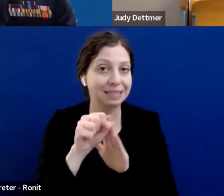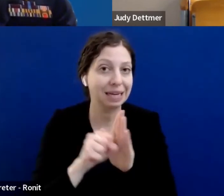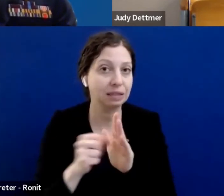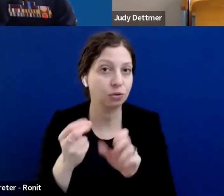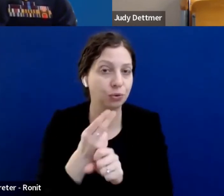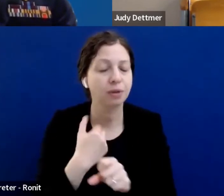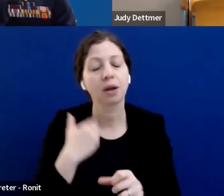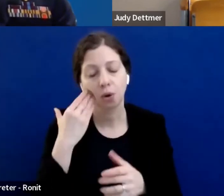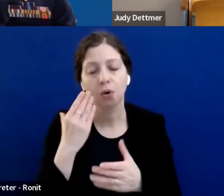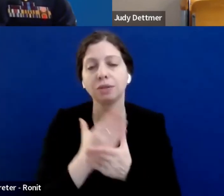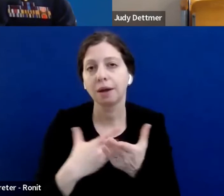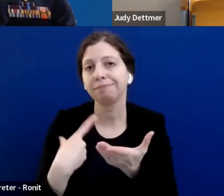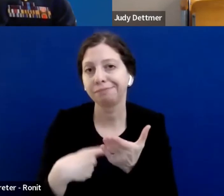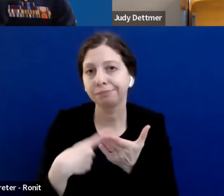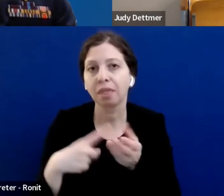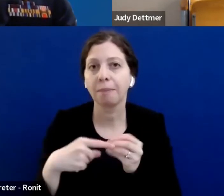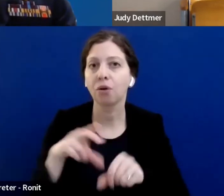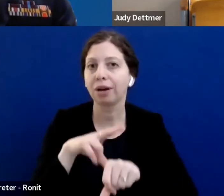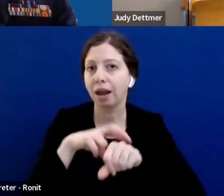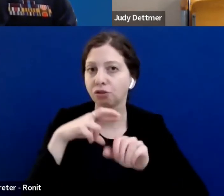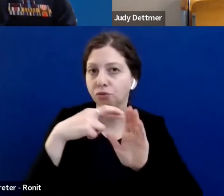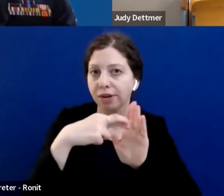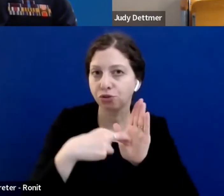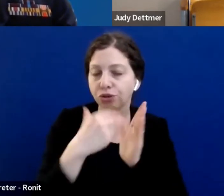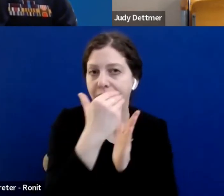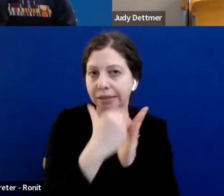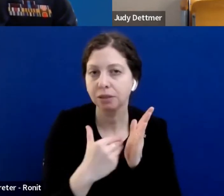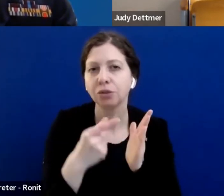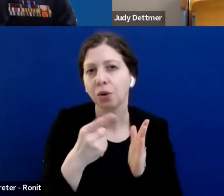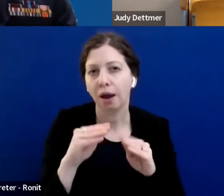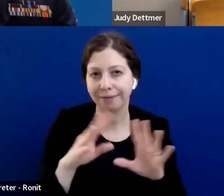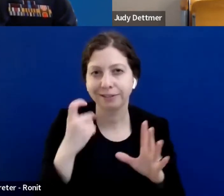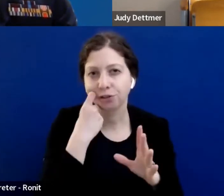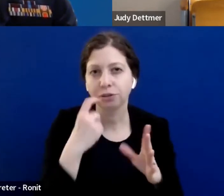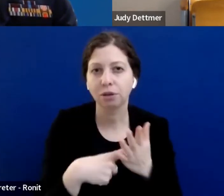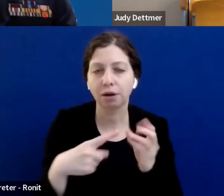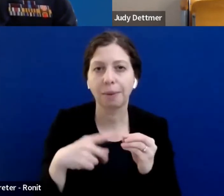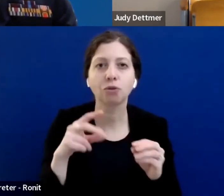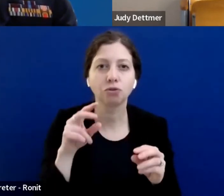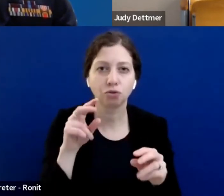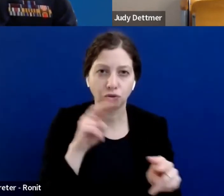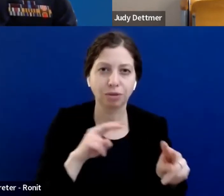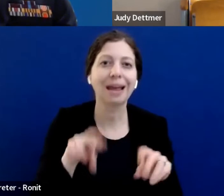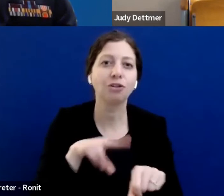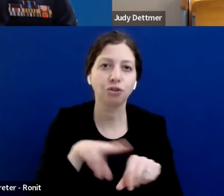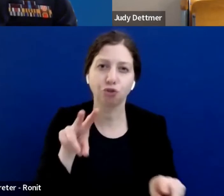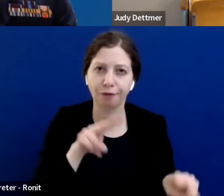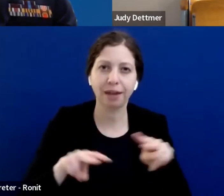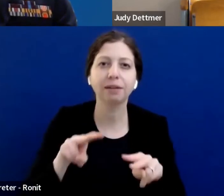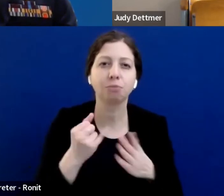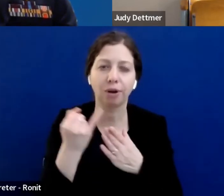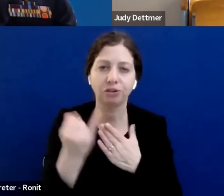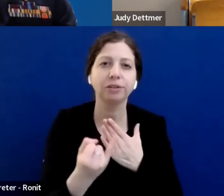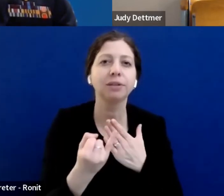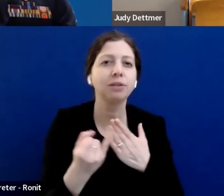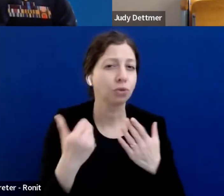been some chatter about a national registry. You obviously just talked about the national surveillance project, but